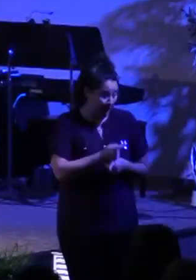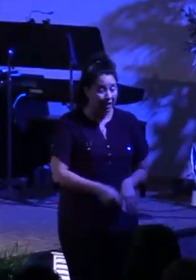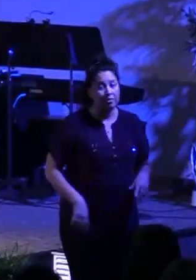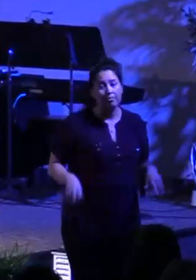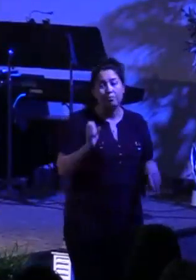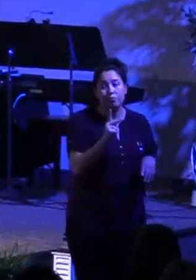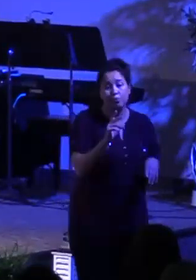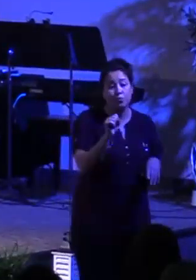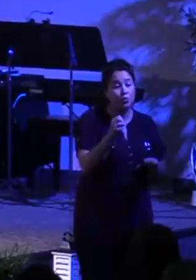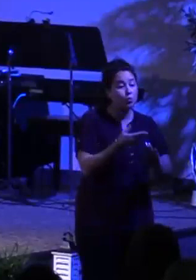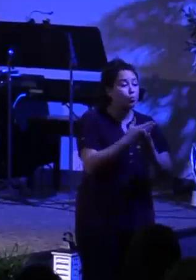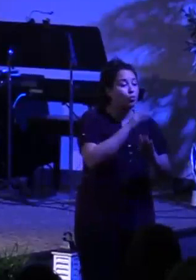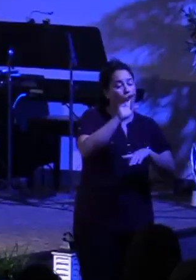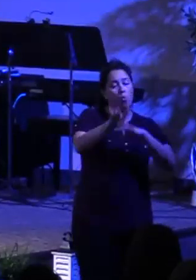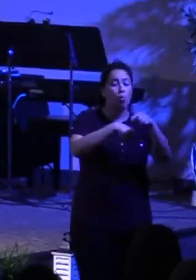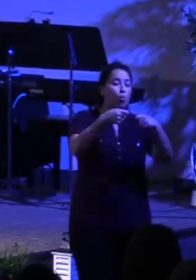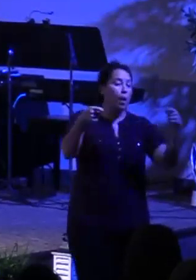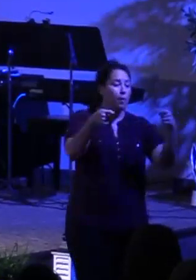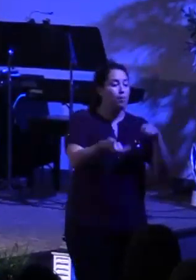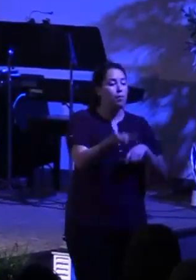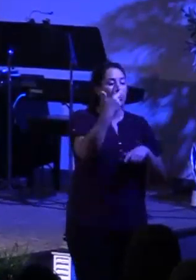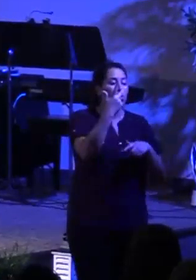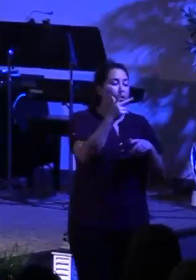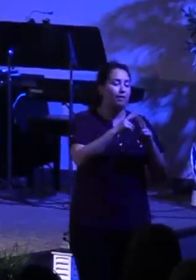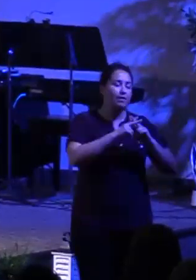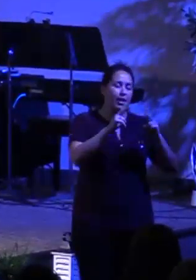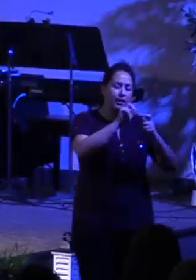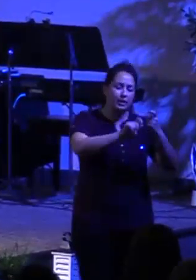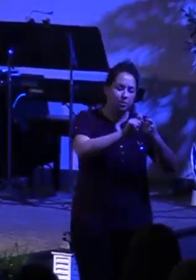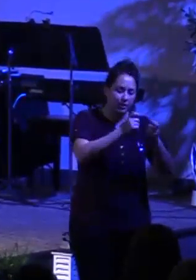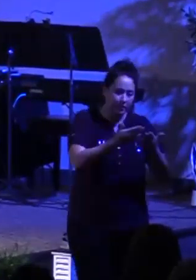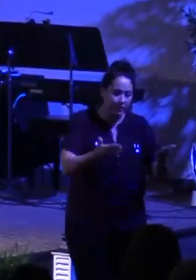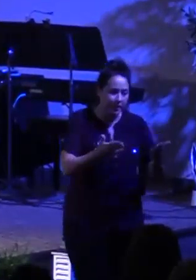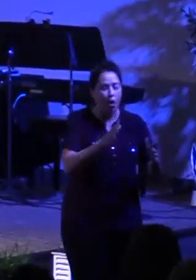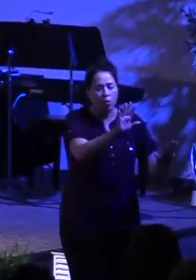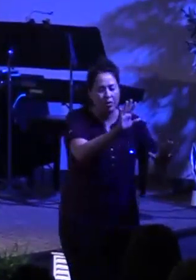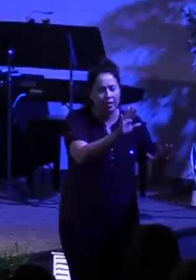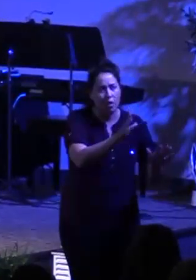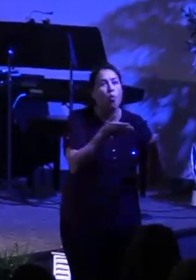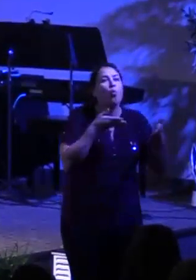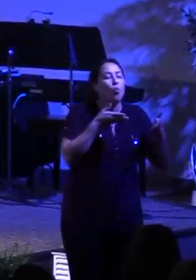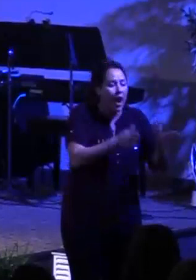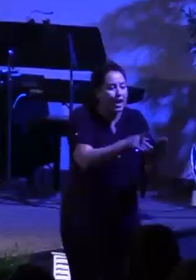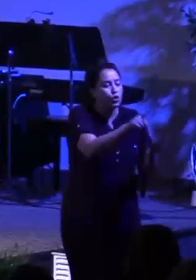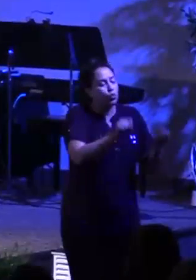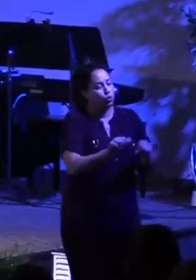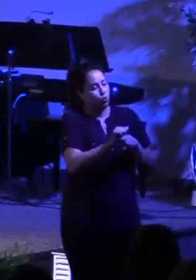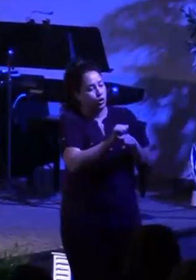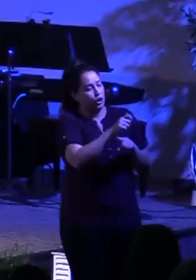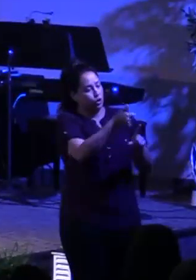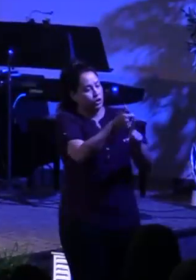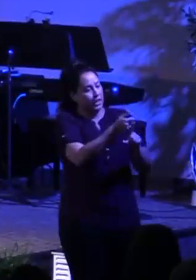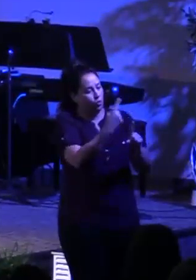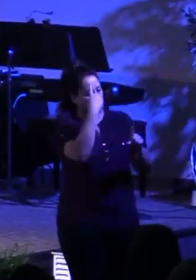Okay, so before we wrap up, 3 very specific ways that we can train ourselves, do what Jesus is doing with James and John.